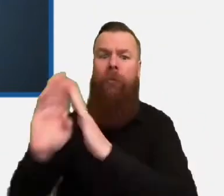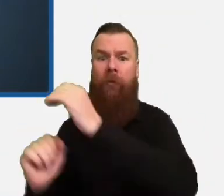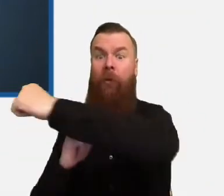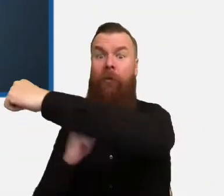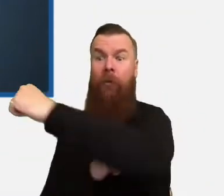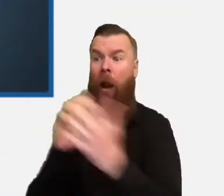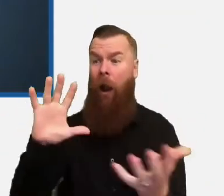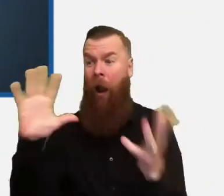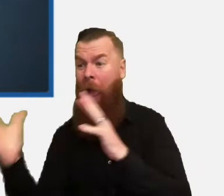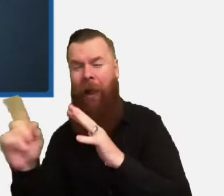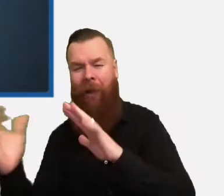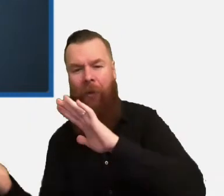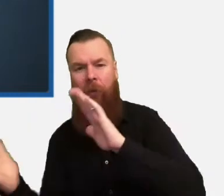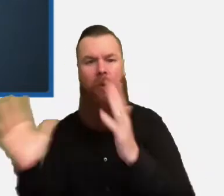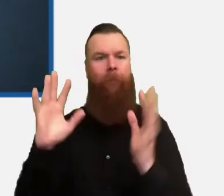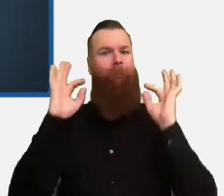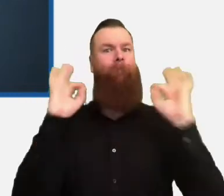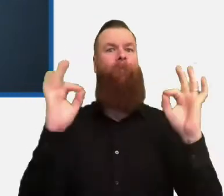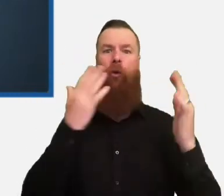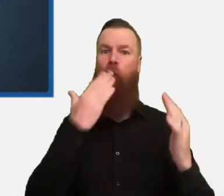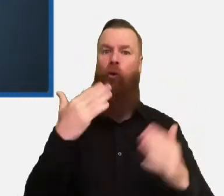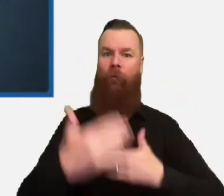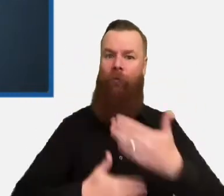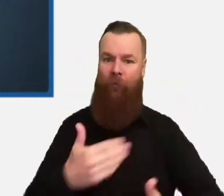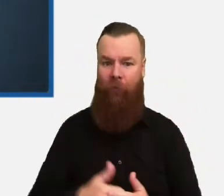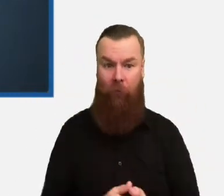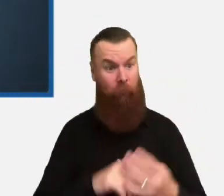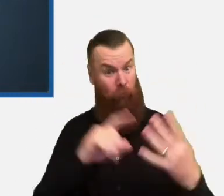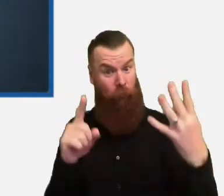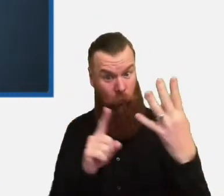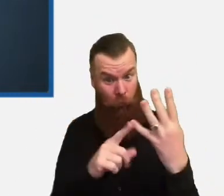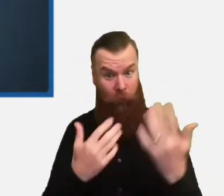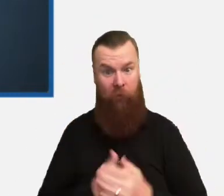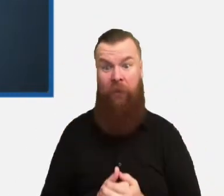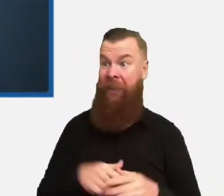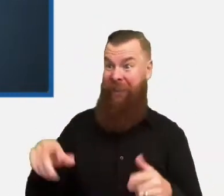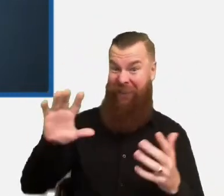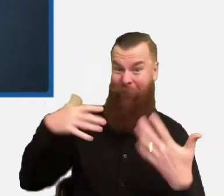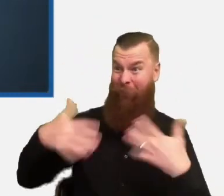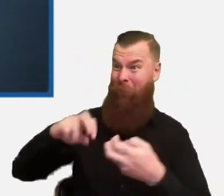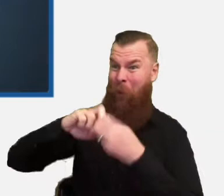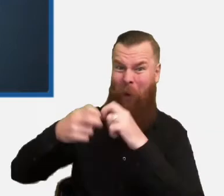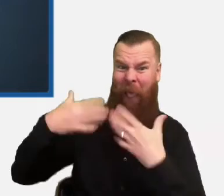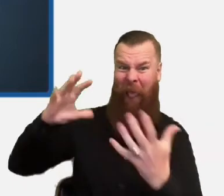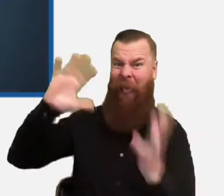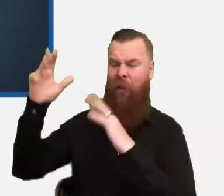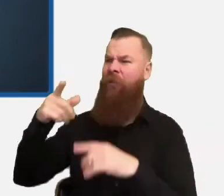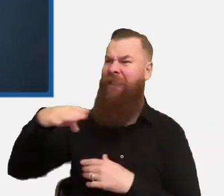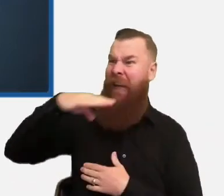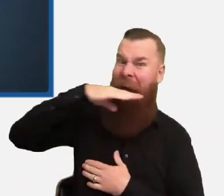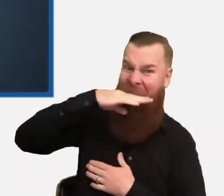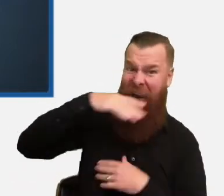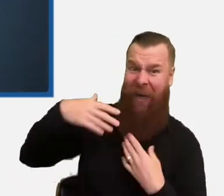to promote the incorporation of disaster risk assessments in the development and implementation of territorial policies for